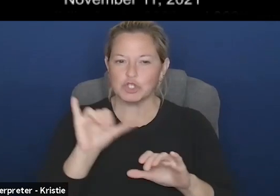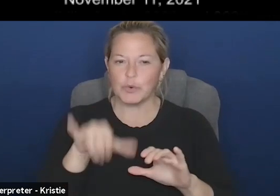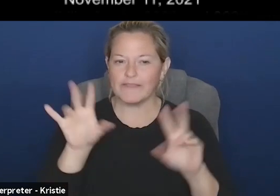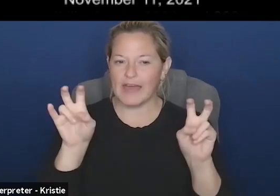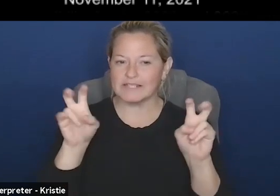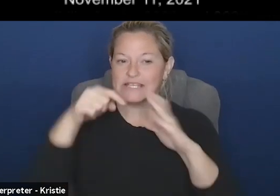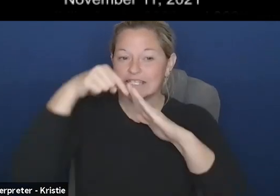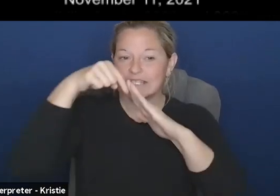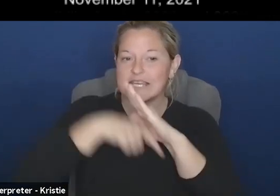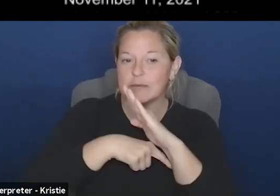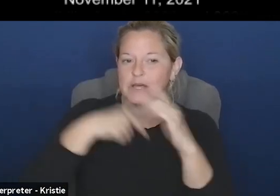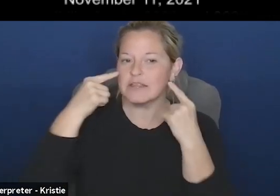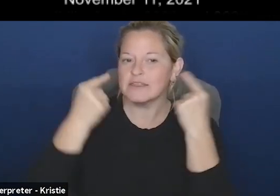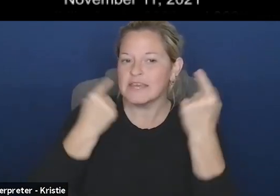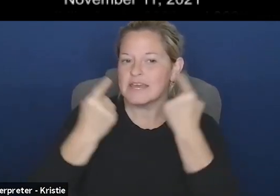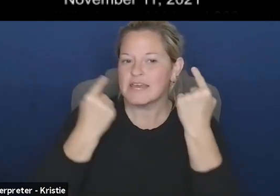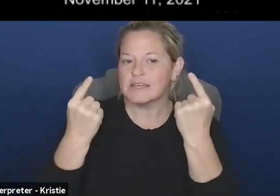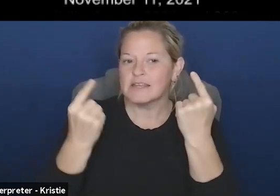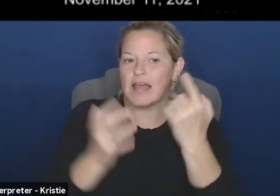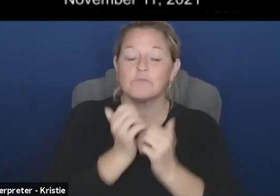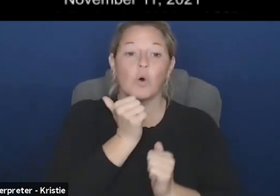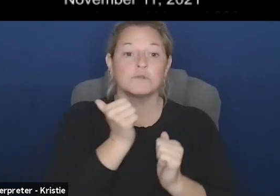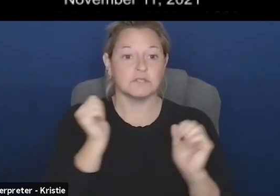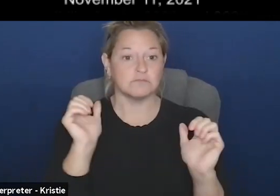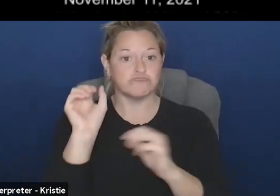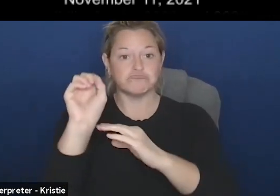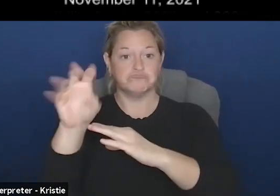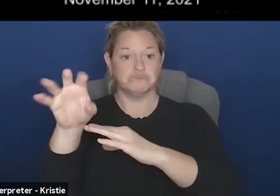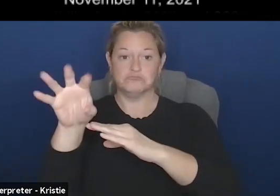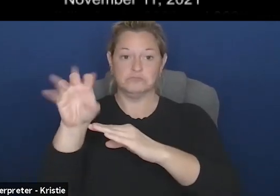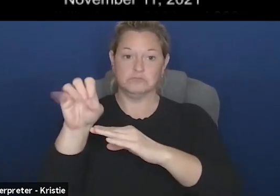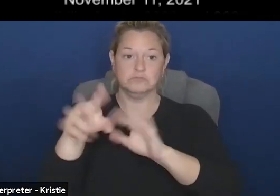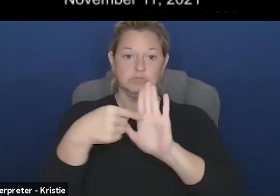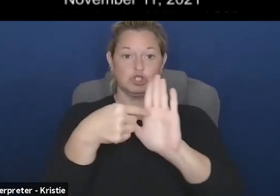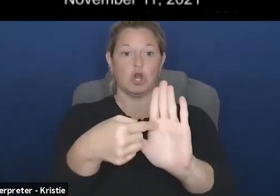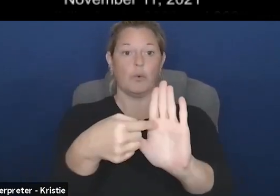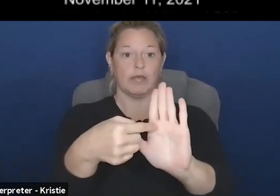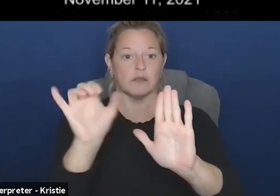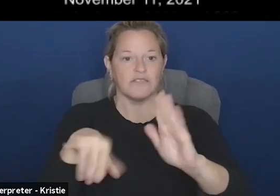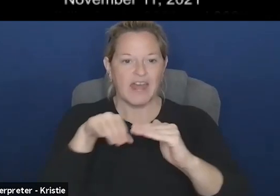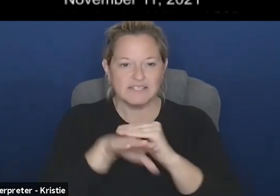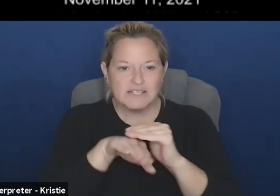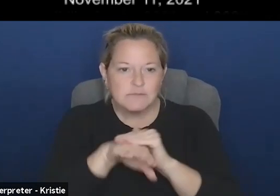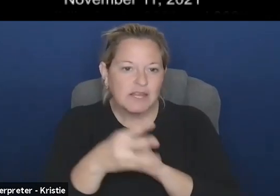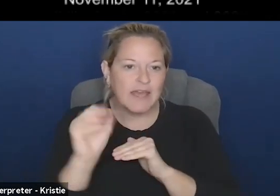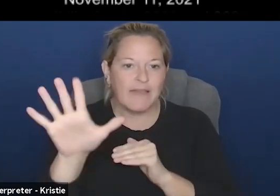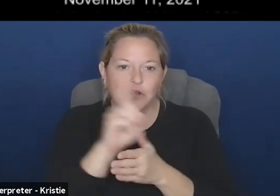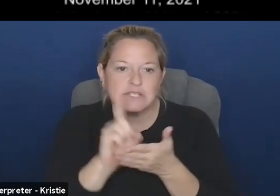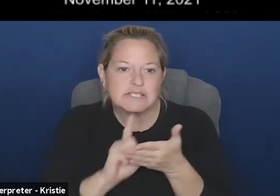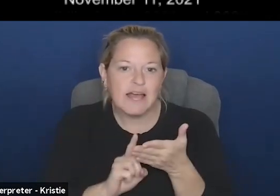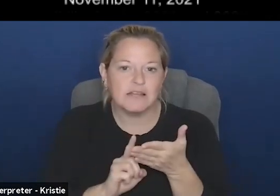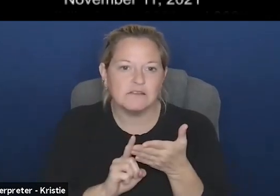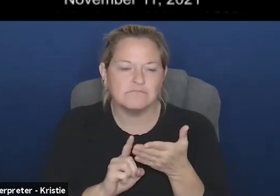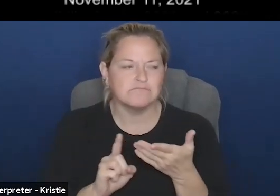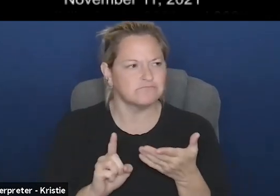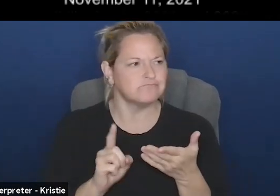sort of most prominent talking about accessibility and accessibility design were sighted people. They